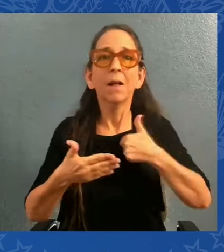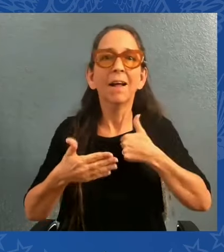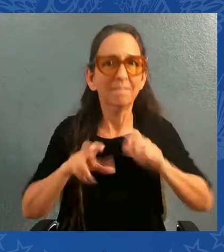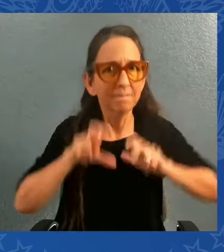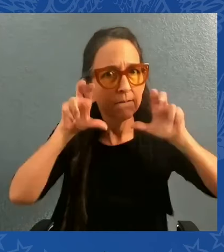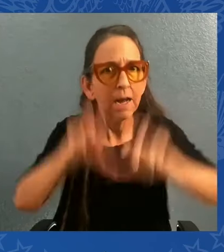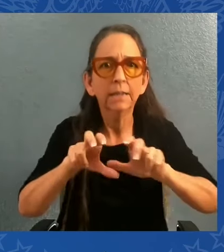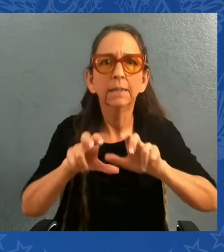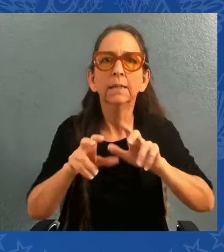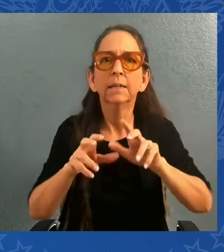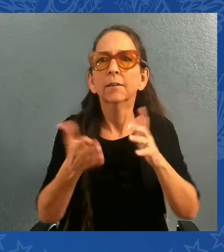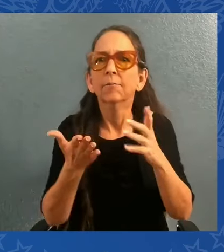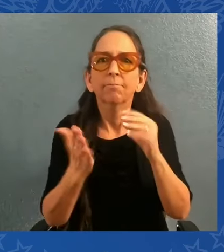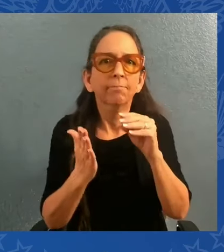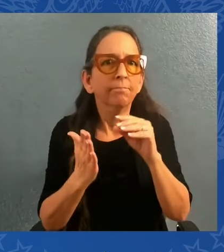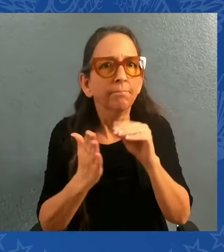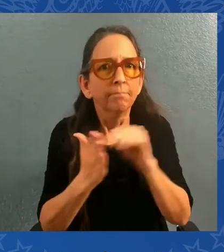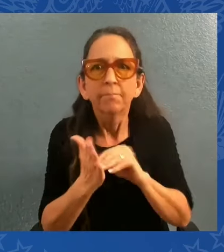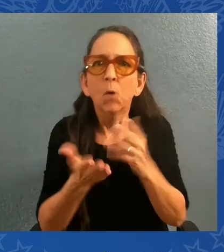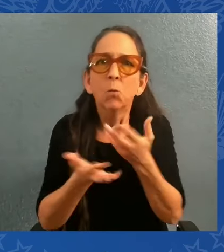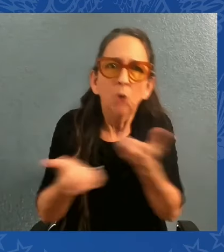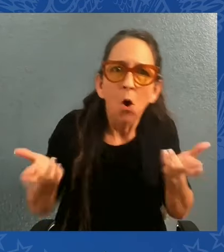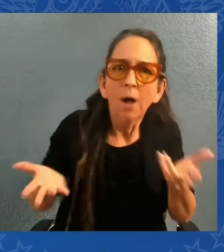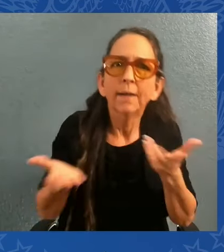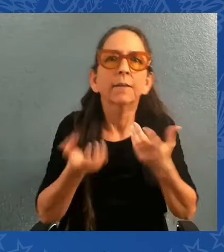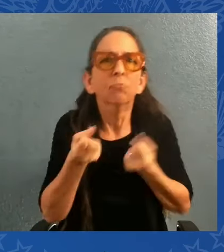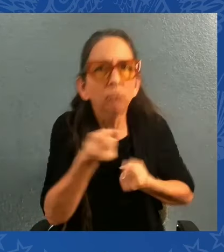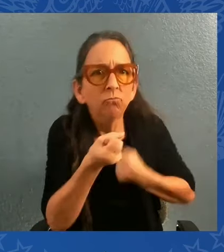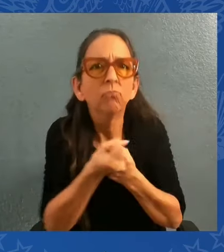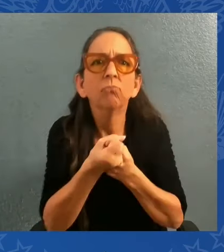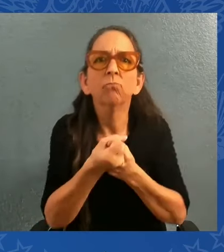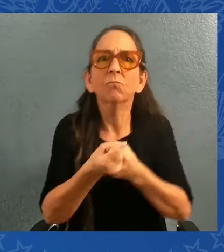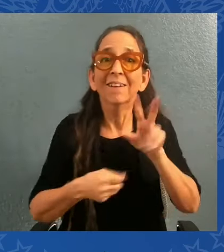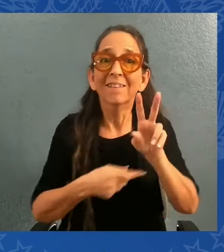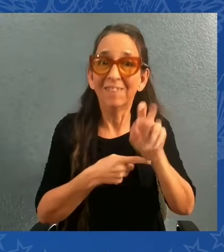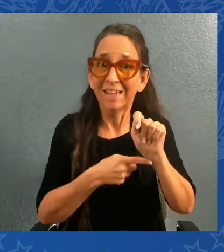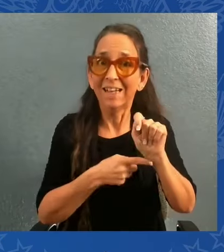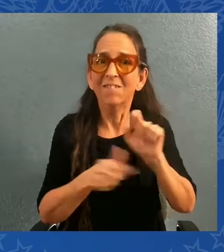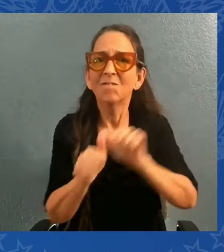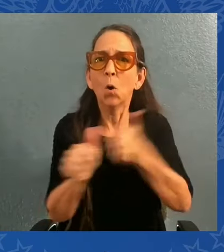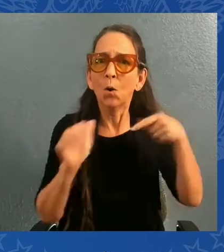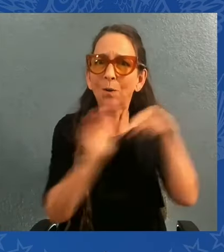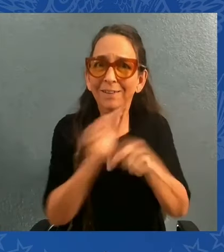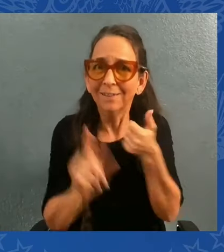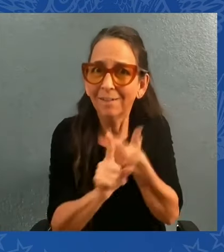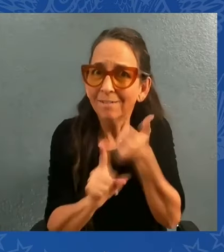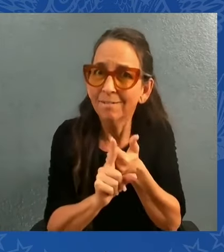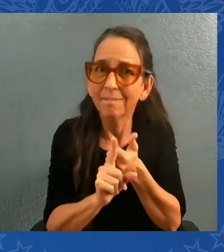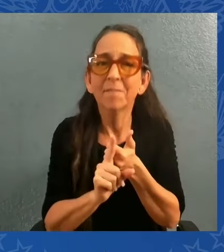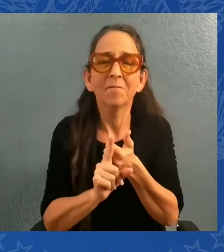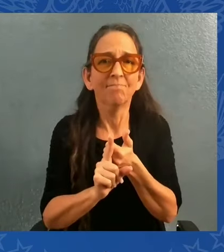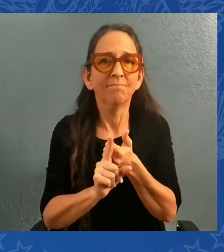scourge of veteran suicide. We took action to protect veterans from scams, because no veteran